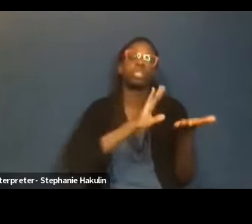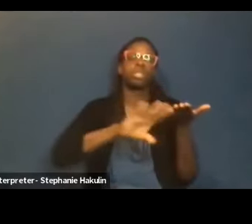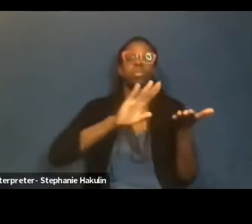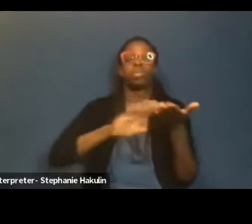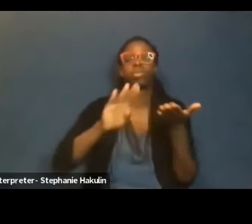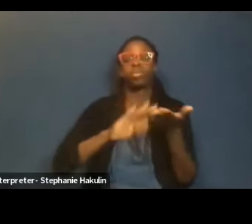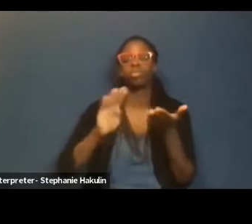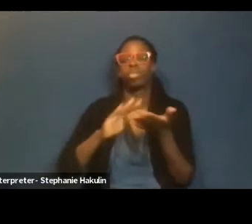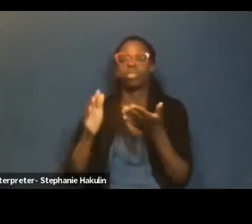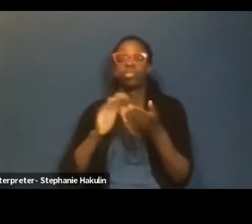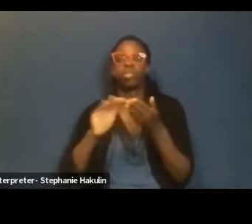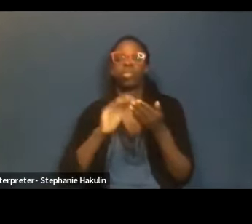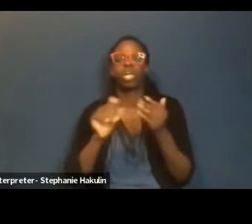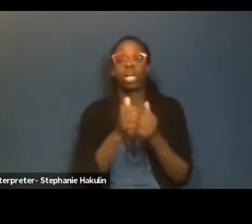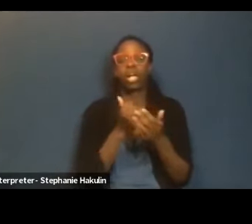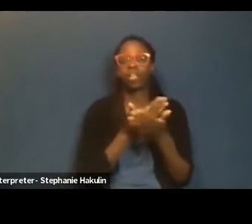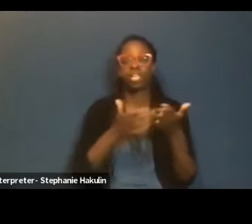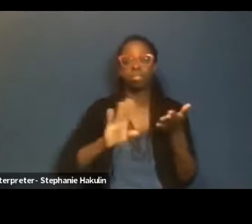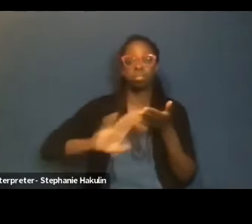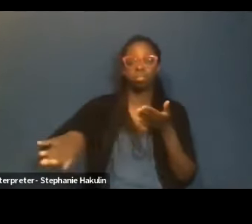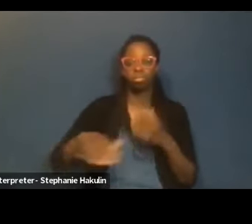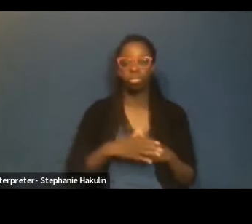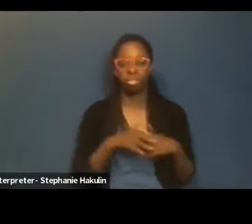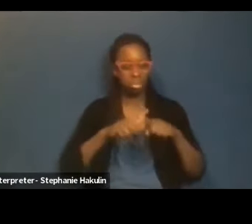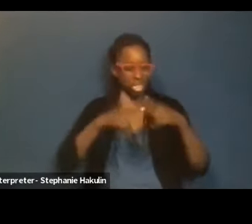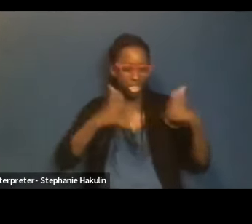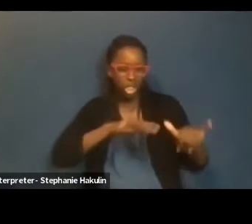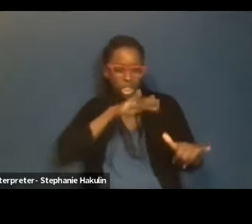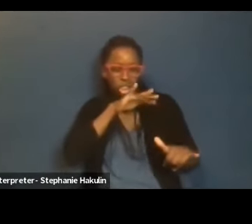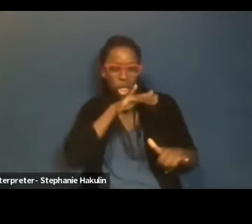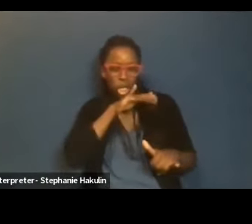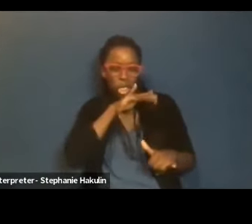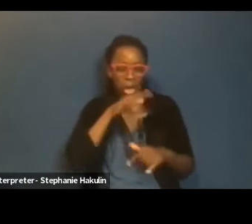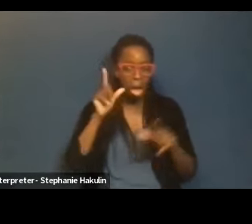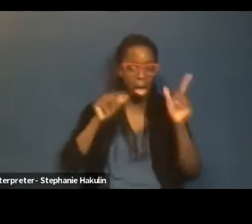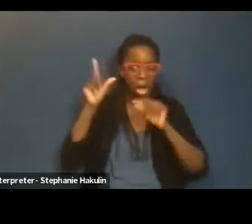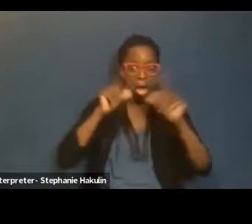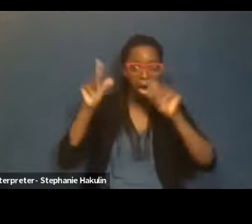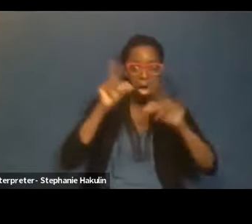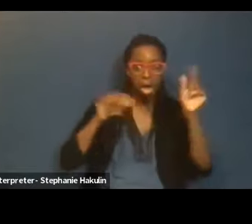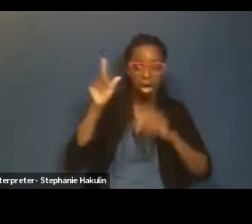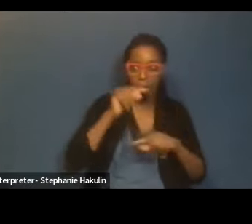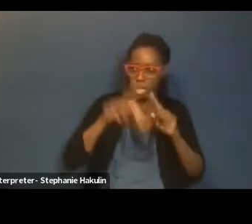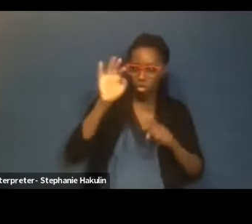always playing dirty, but somehow we the animals.